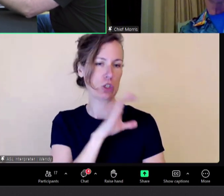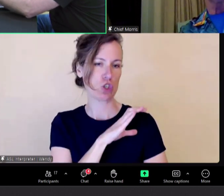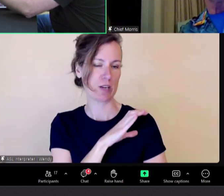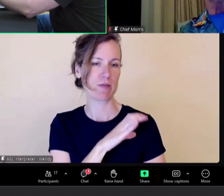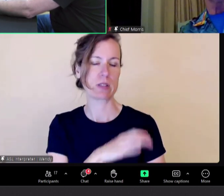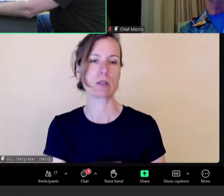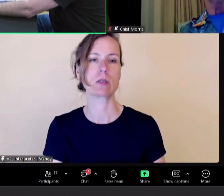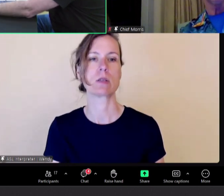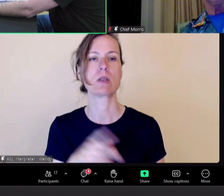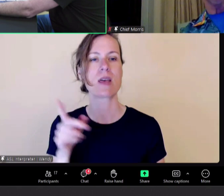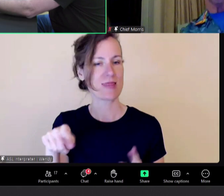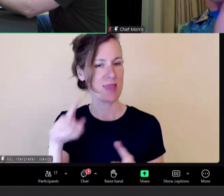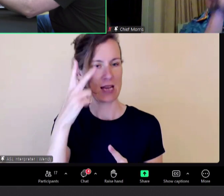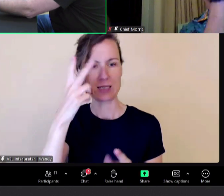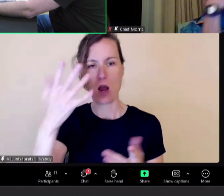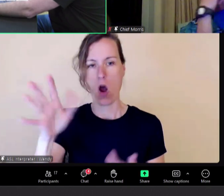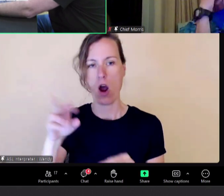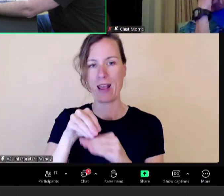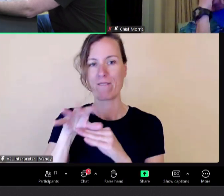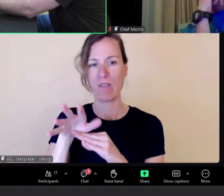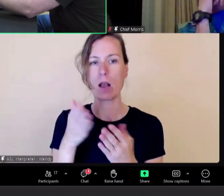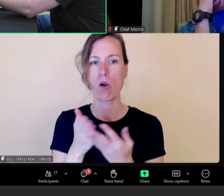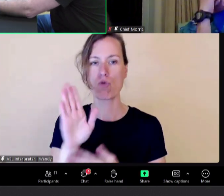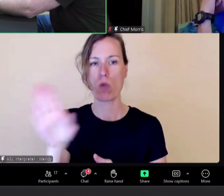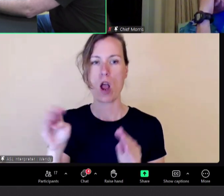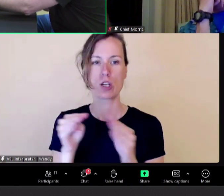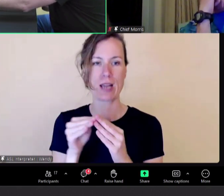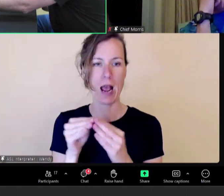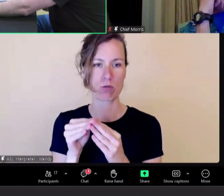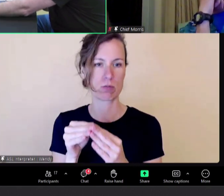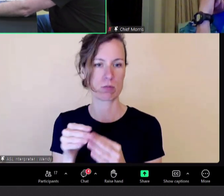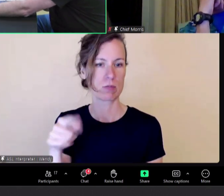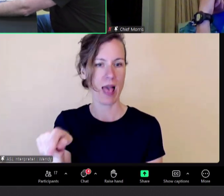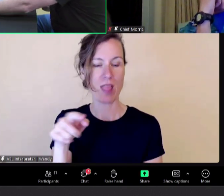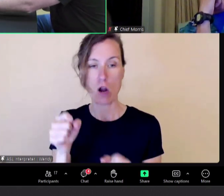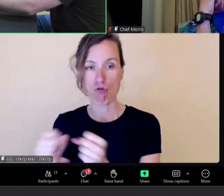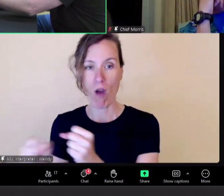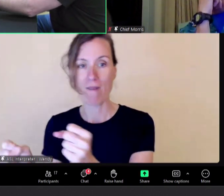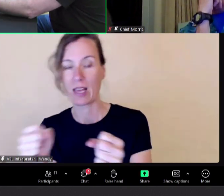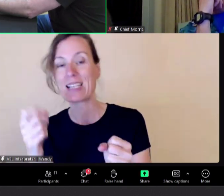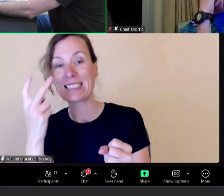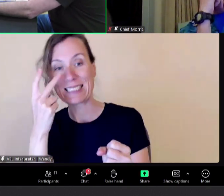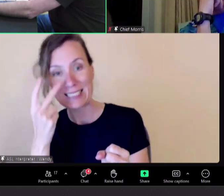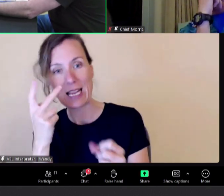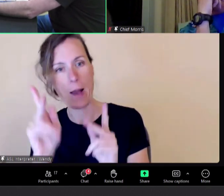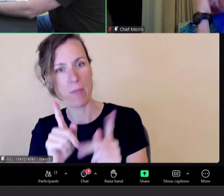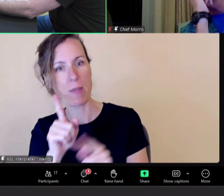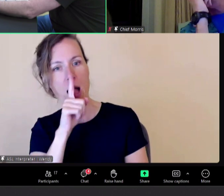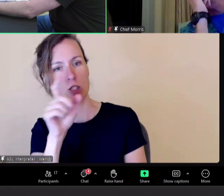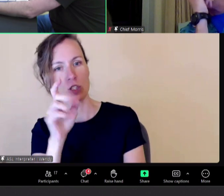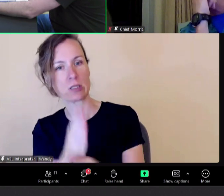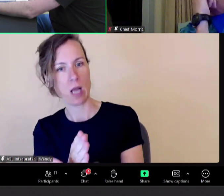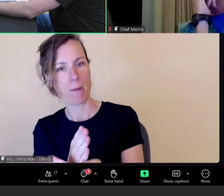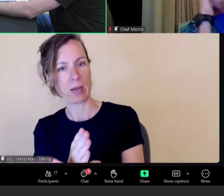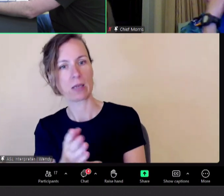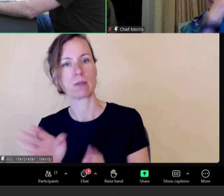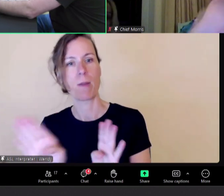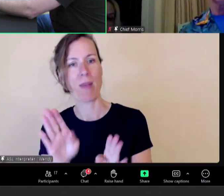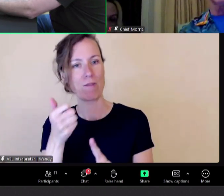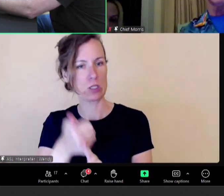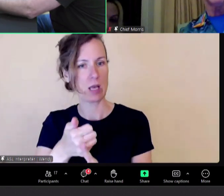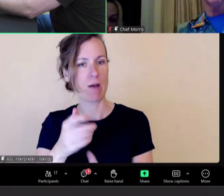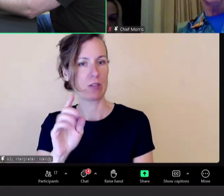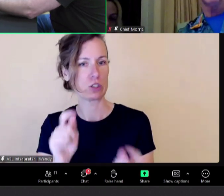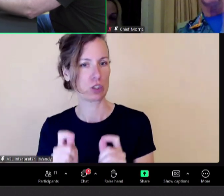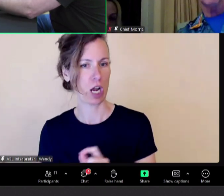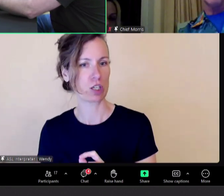having throughout their towns. When they're out driving around, they're seeing that people are stopping now, that the behavior is changing. And so, yeah, that's a